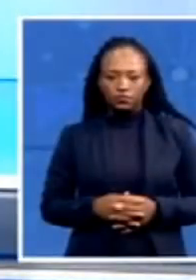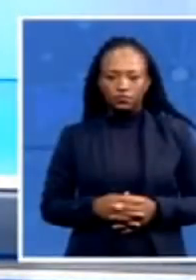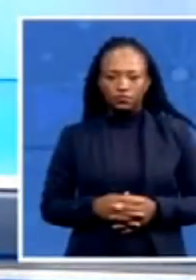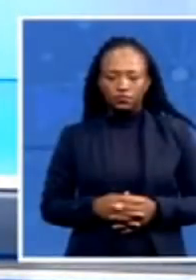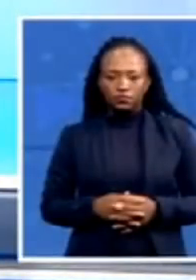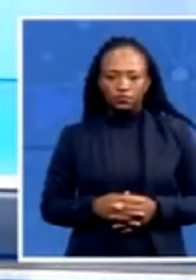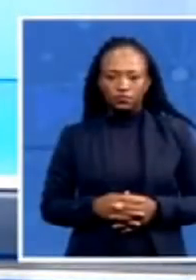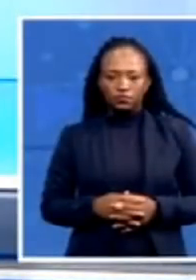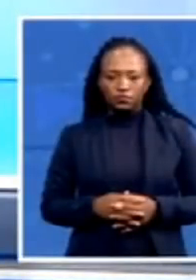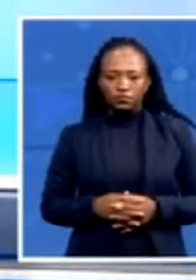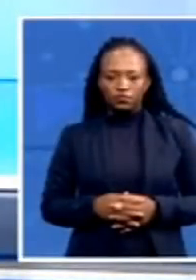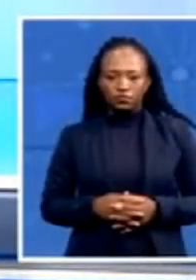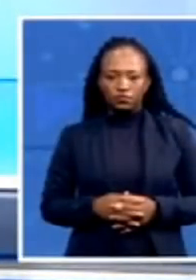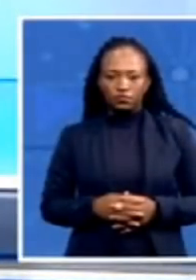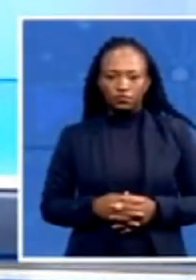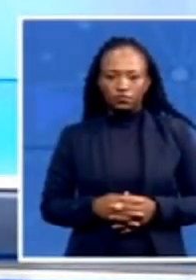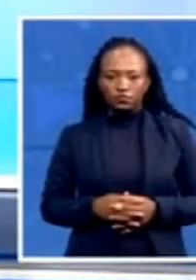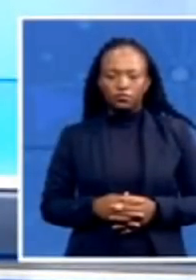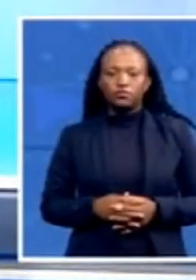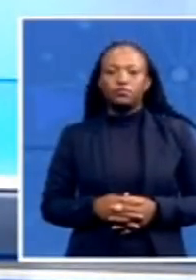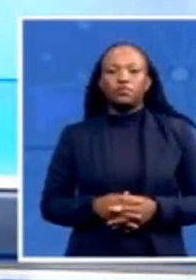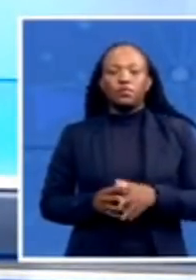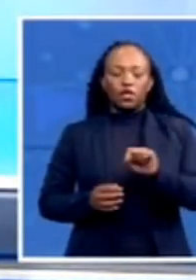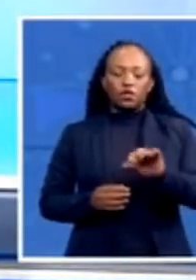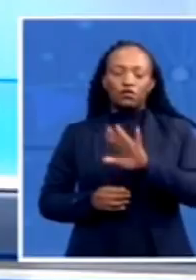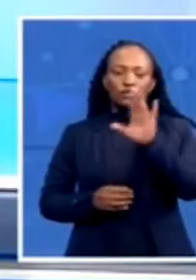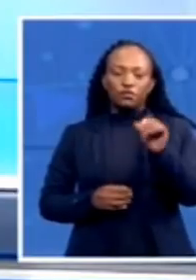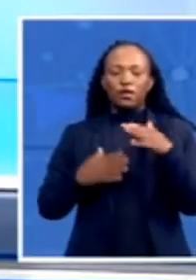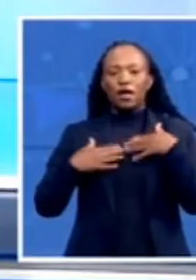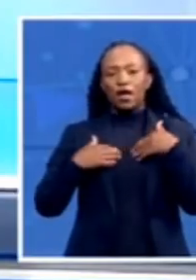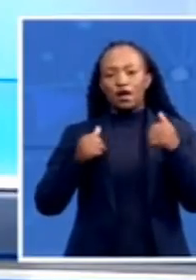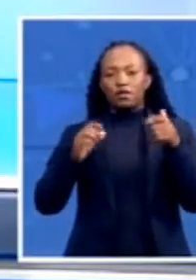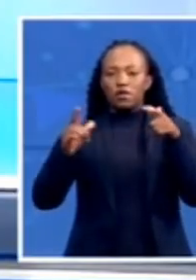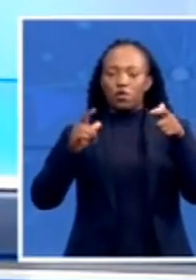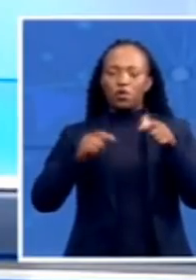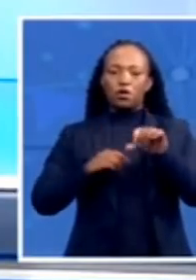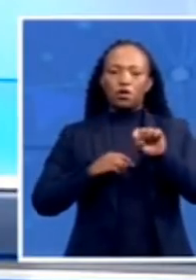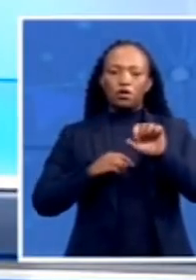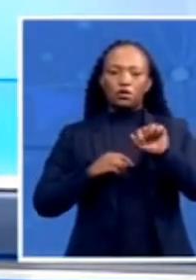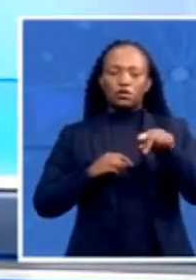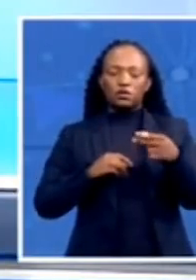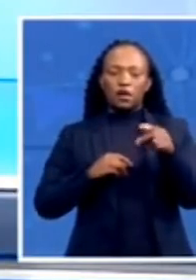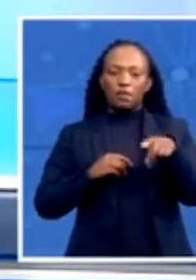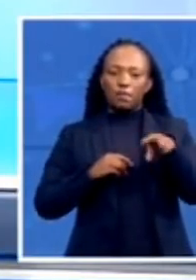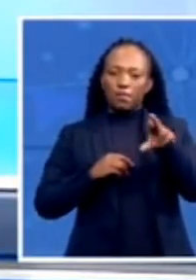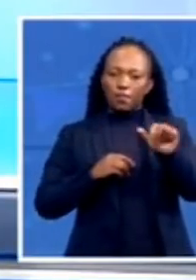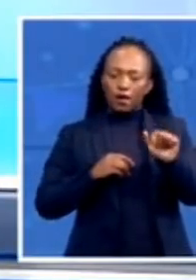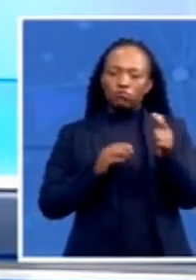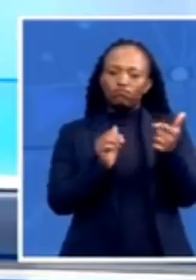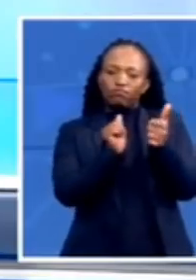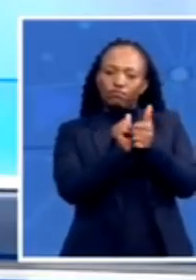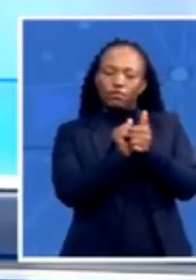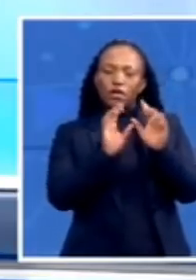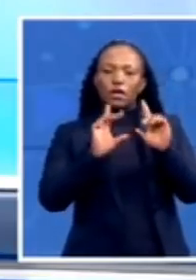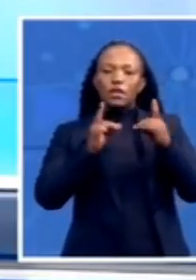The South African Health Products Regulatory Authority, SAPRA, in partnership with the Department of Health and other stakeholders, is hosting a webinar